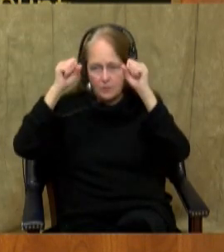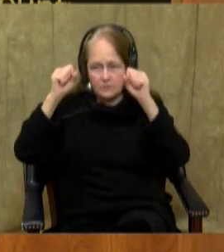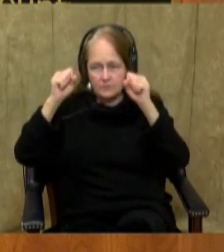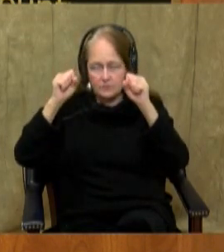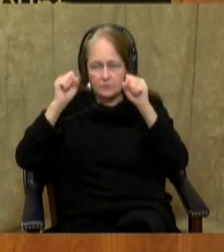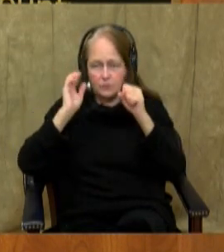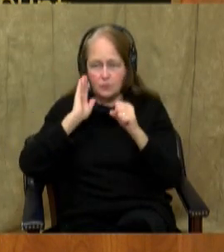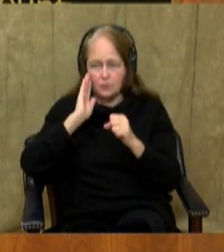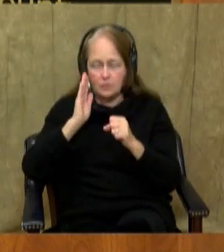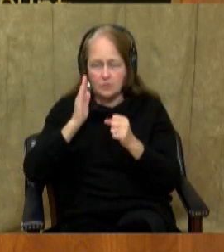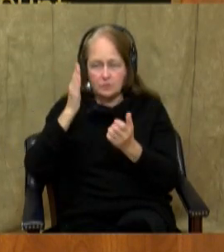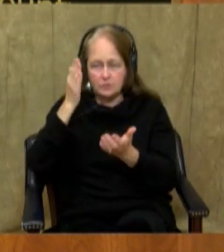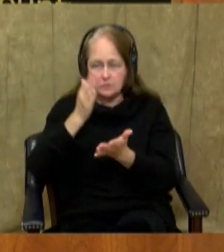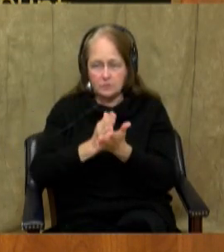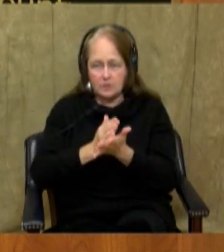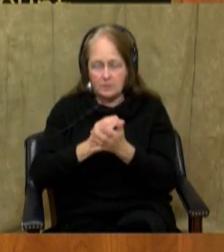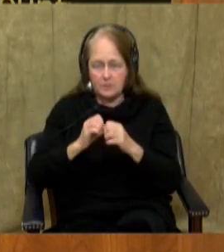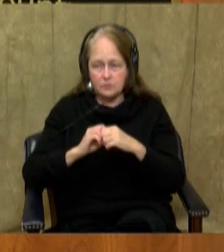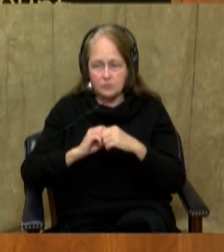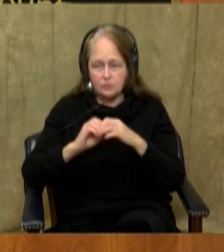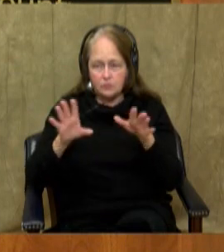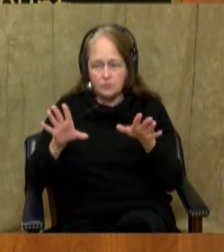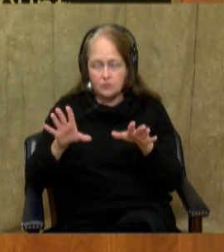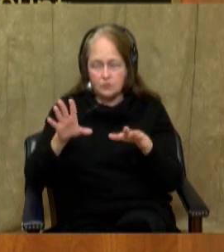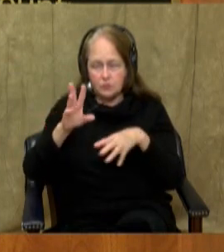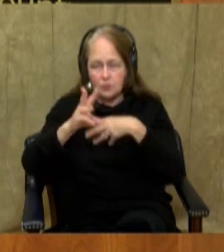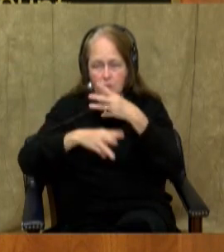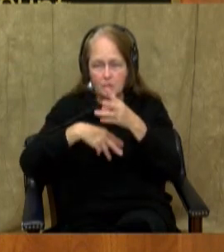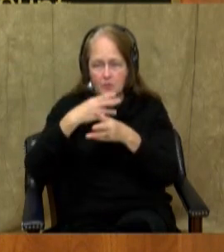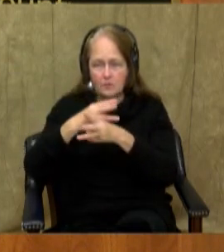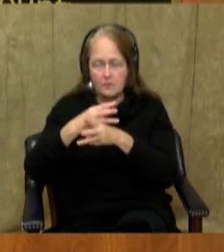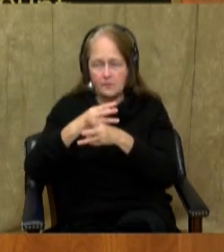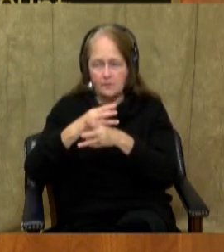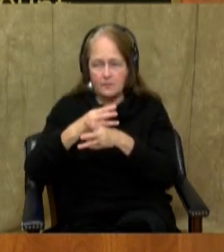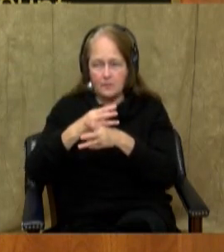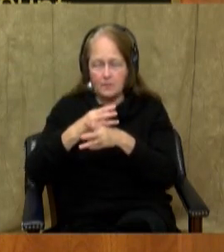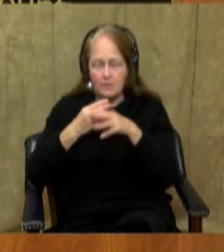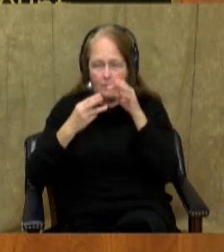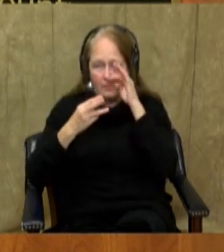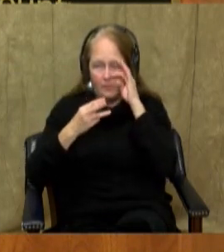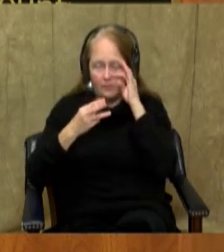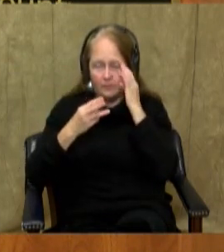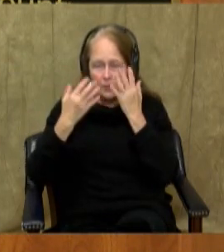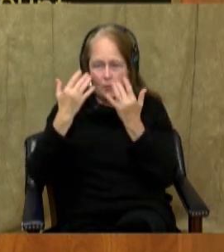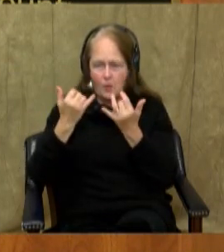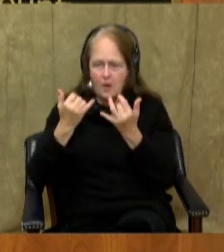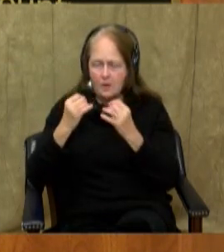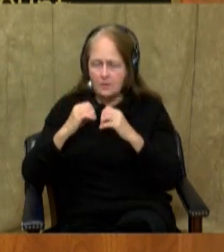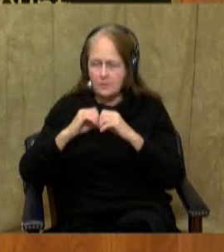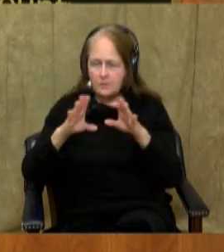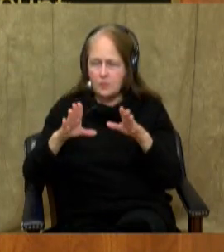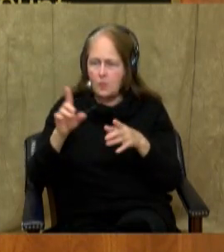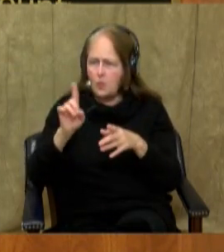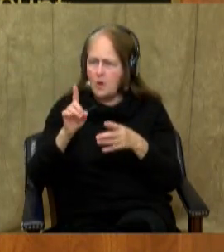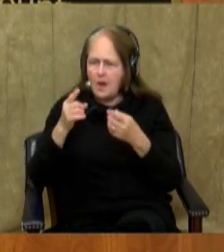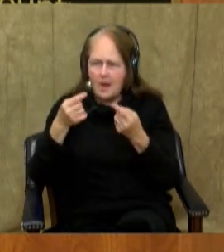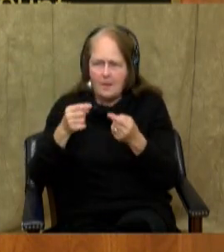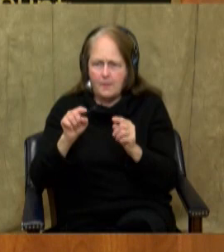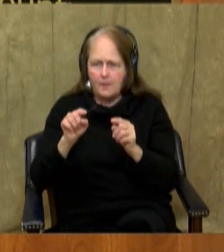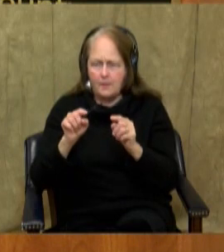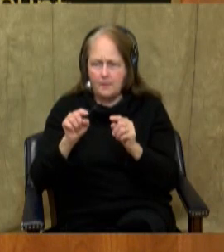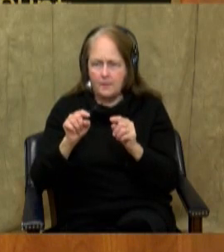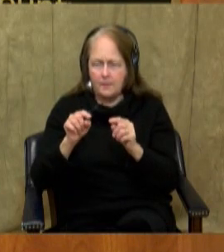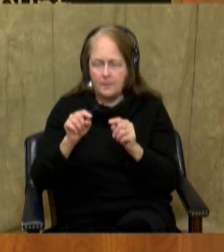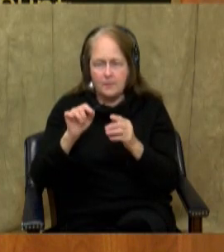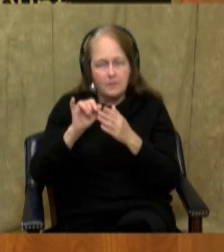him, and it was to stop the spread of communism around the world. Now, why do you want to stop the spread of communism? What's so bad about that?